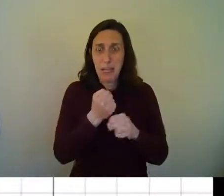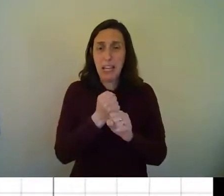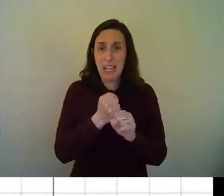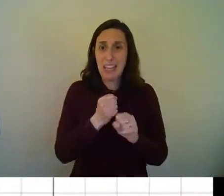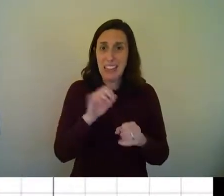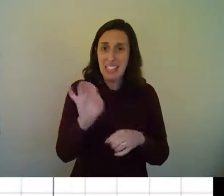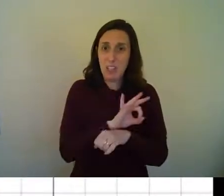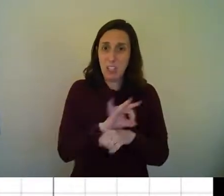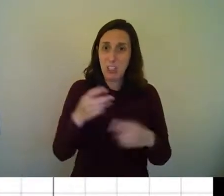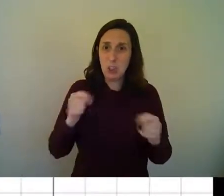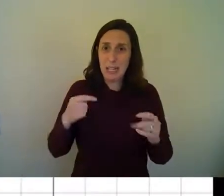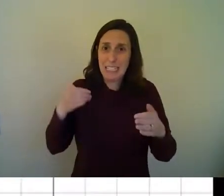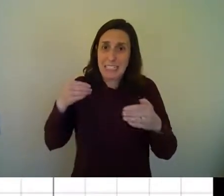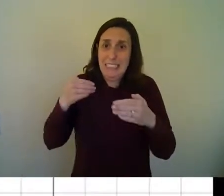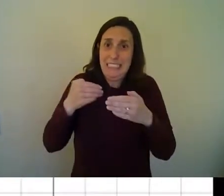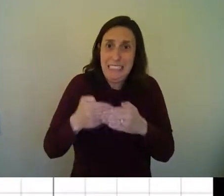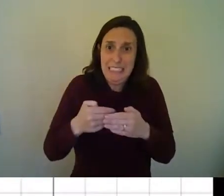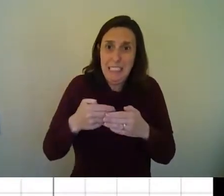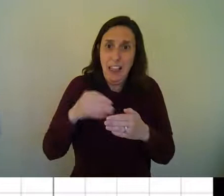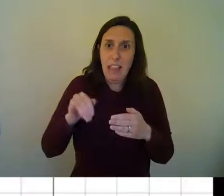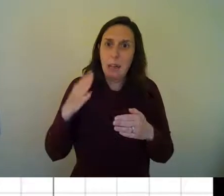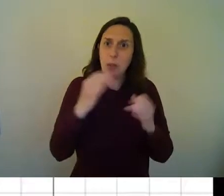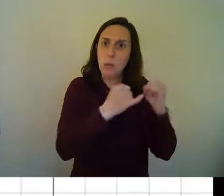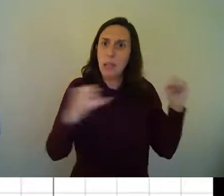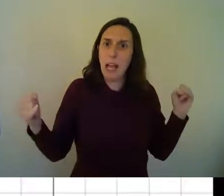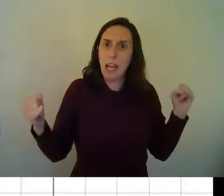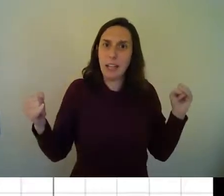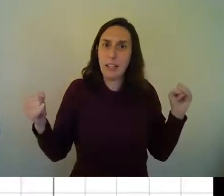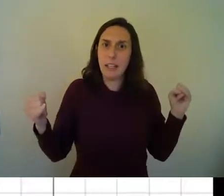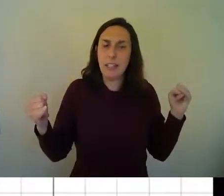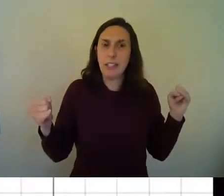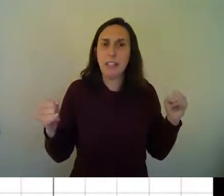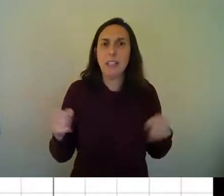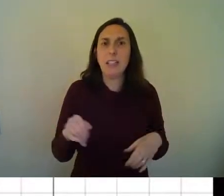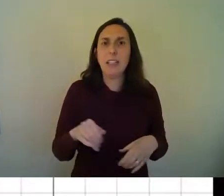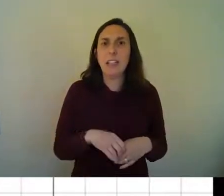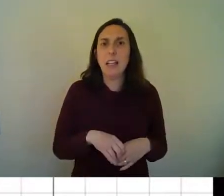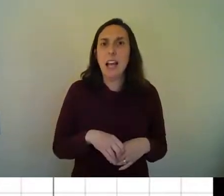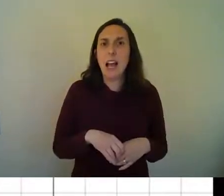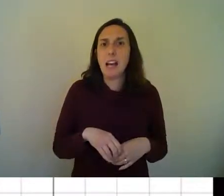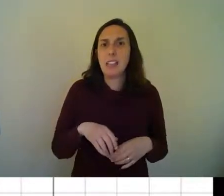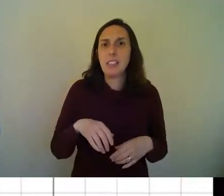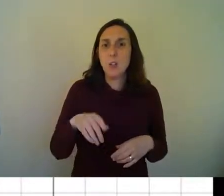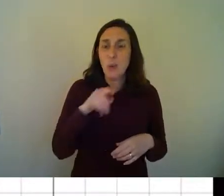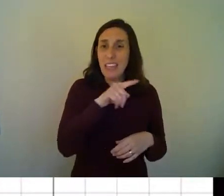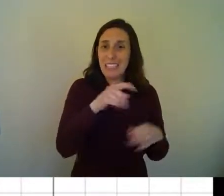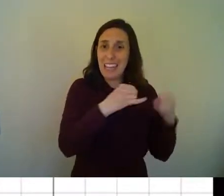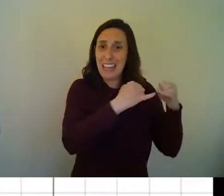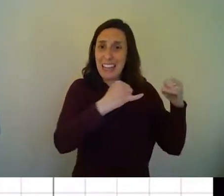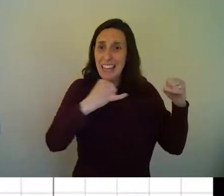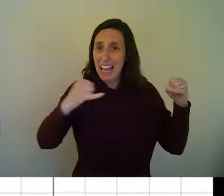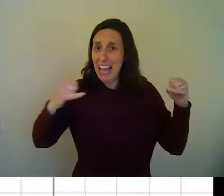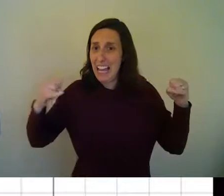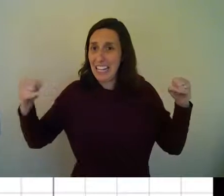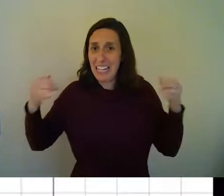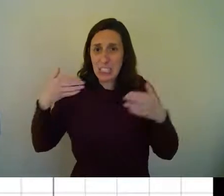close to. And this blue line is a line that the function gets close to but never touches. It